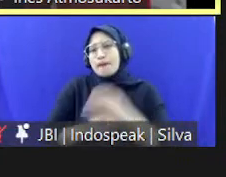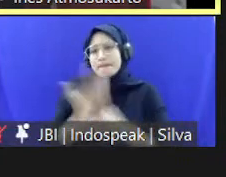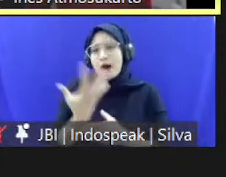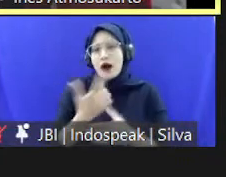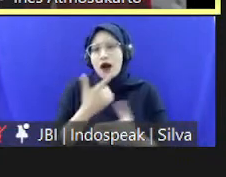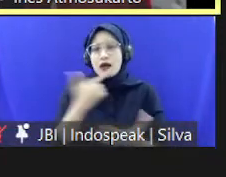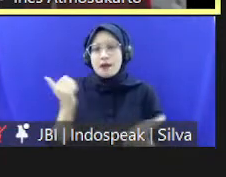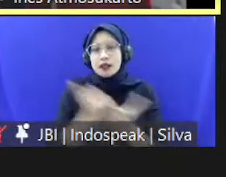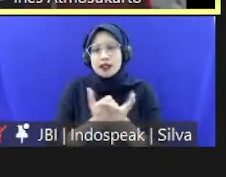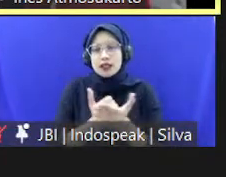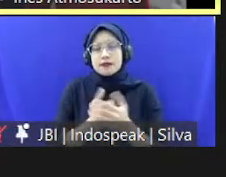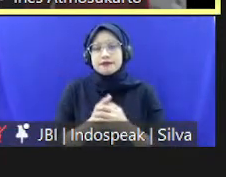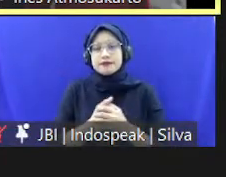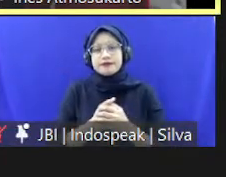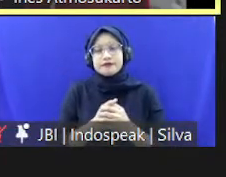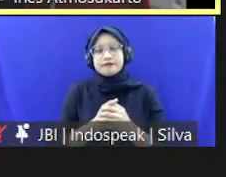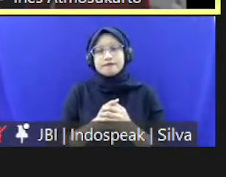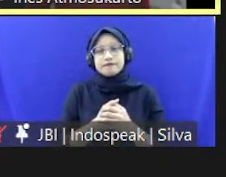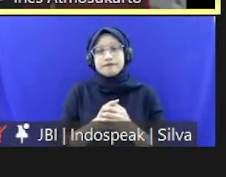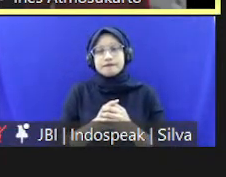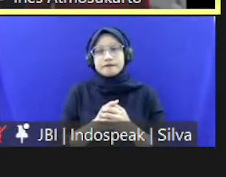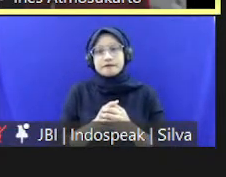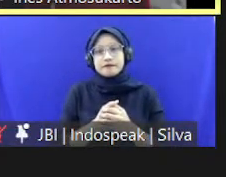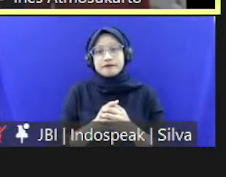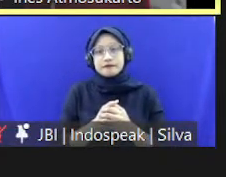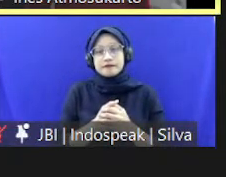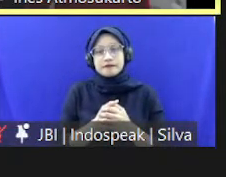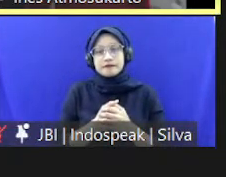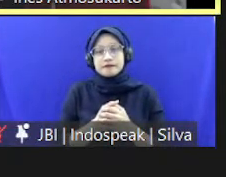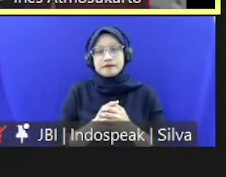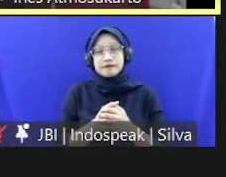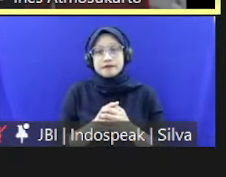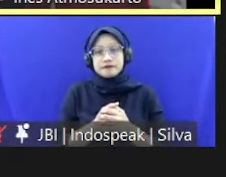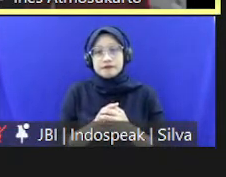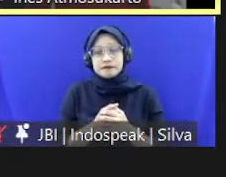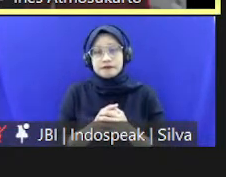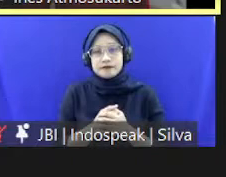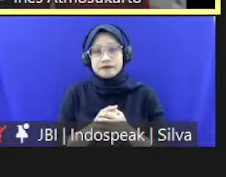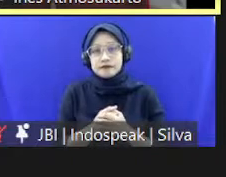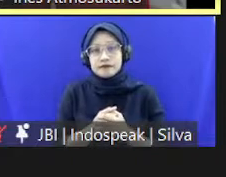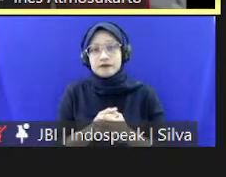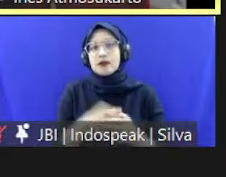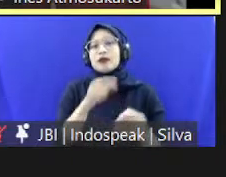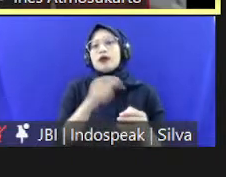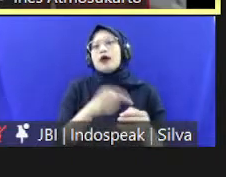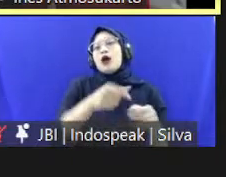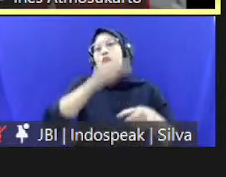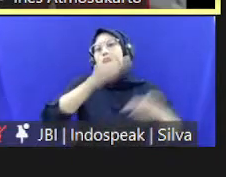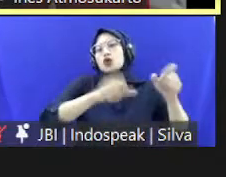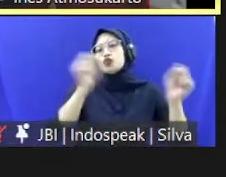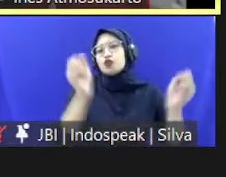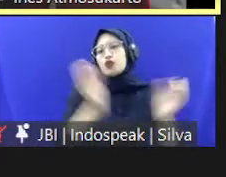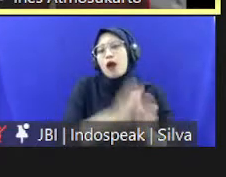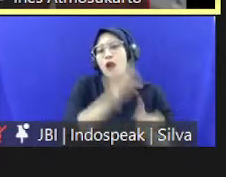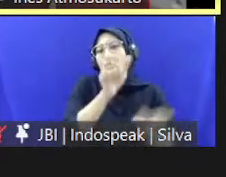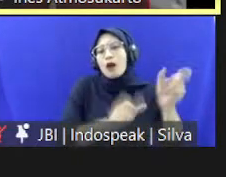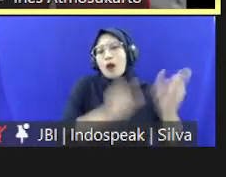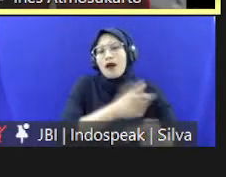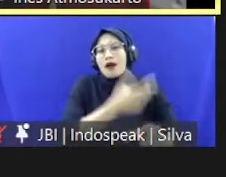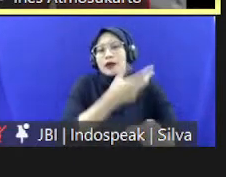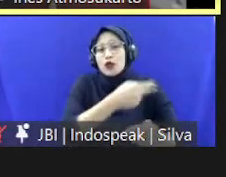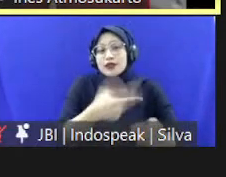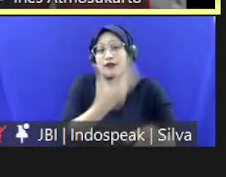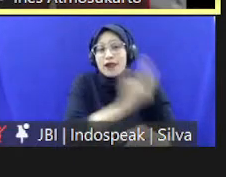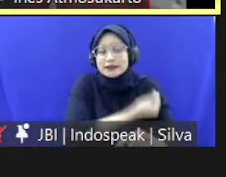Australia. I think that's kind of like vaccinating Australia twice or almost 3 times around. Bu